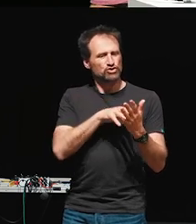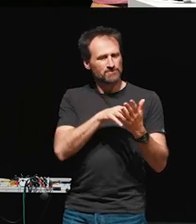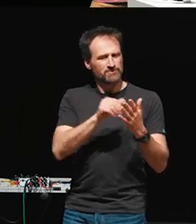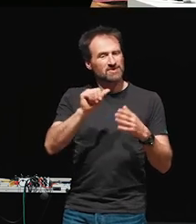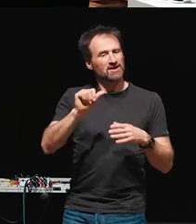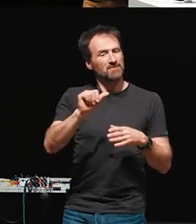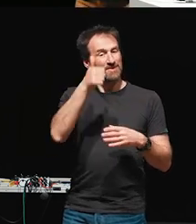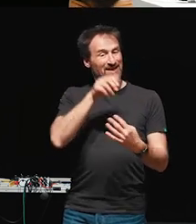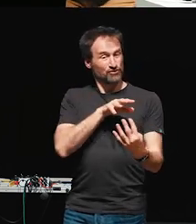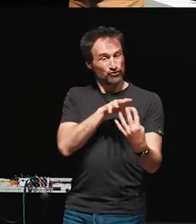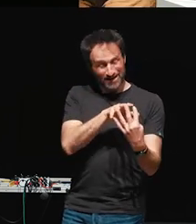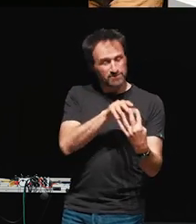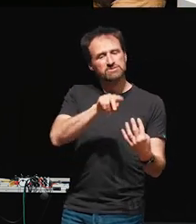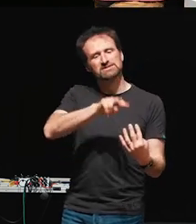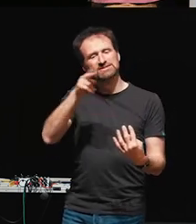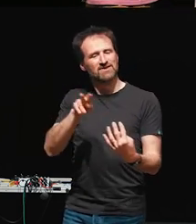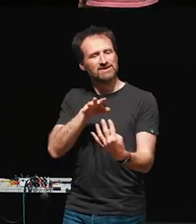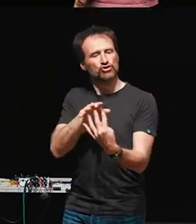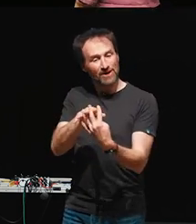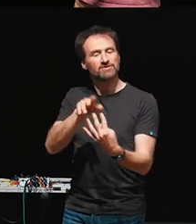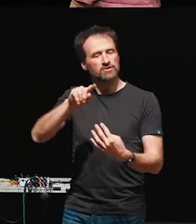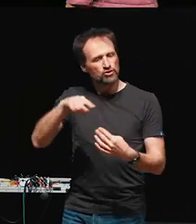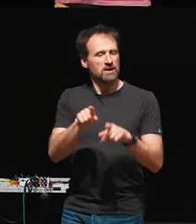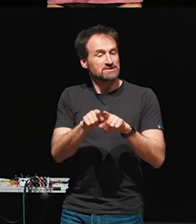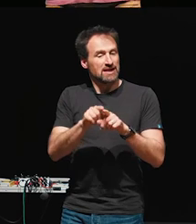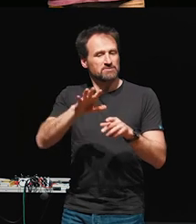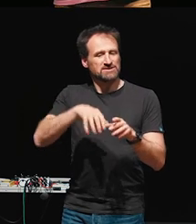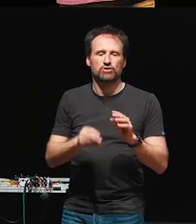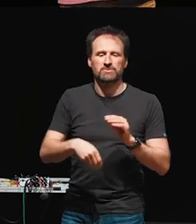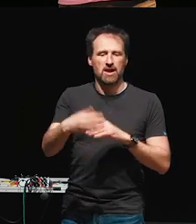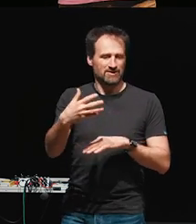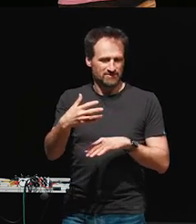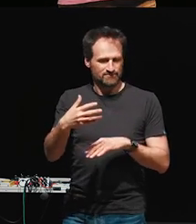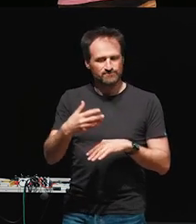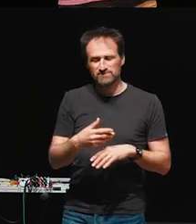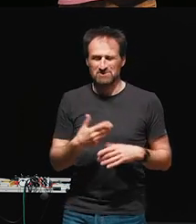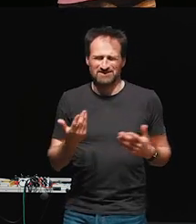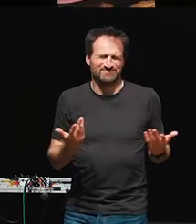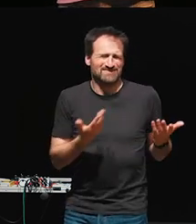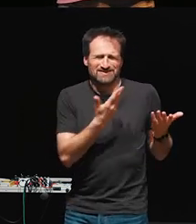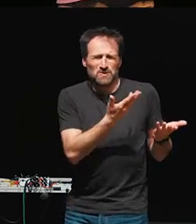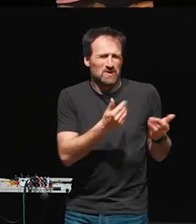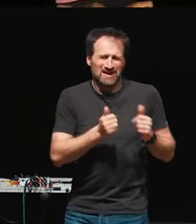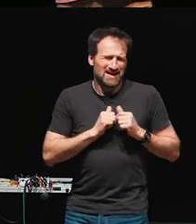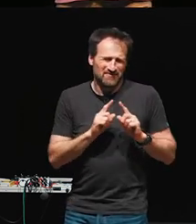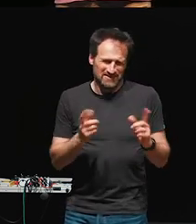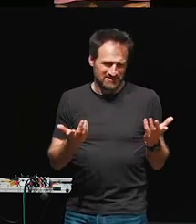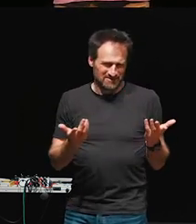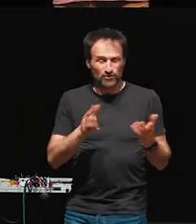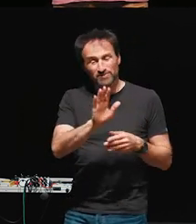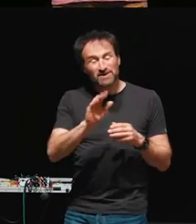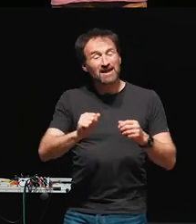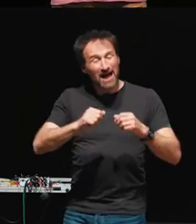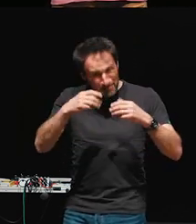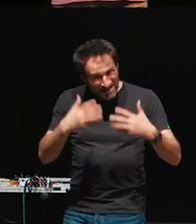And so that's awesome. This is all you need to do to run some JavaScript in a web worker. But that's not very helpful, right? Because your application, your